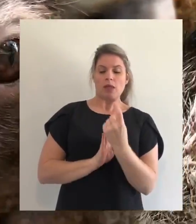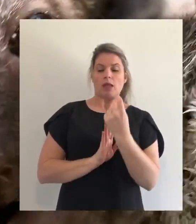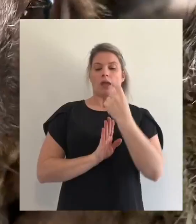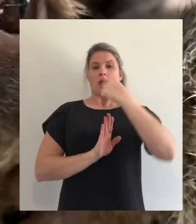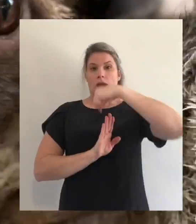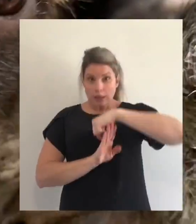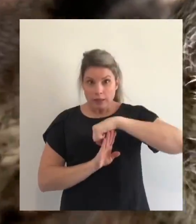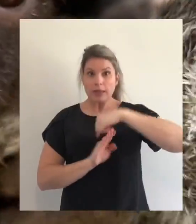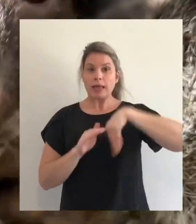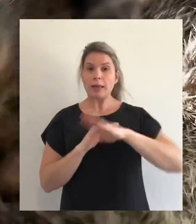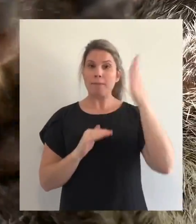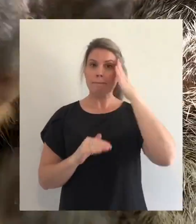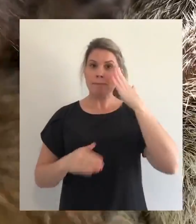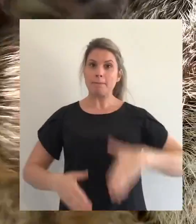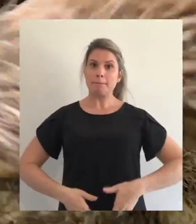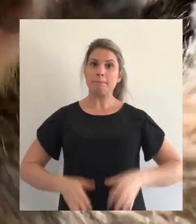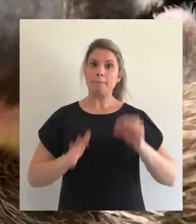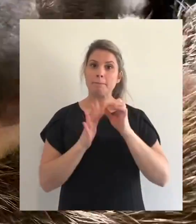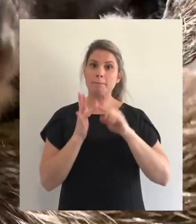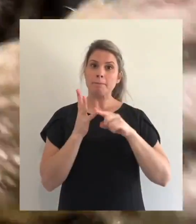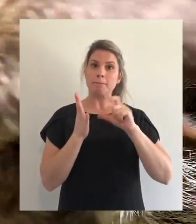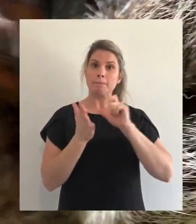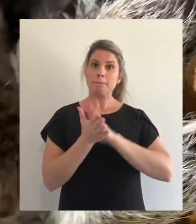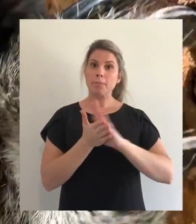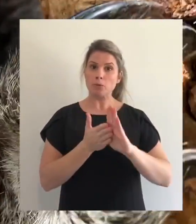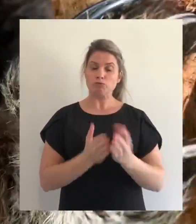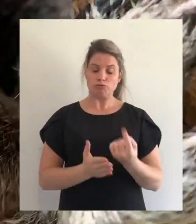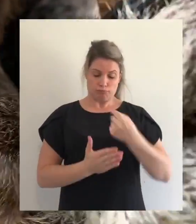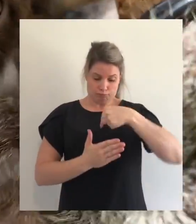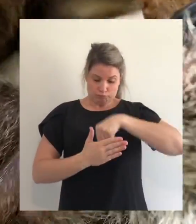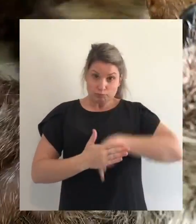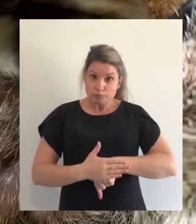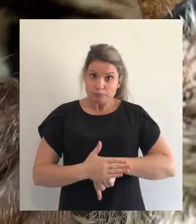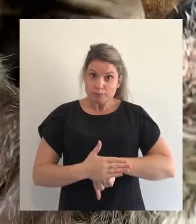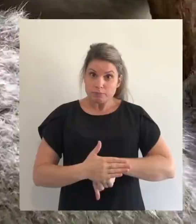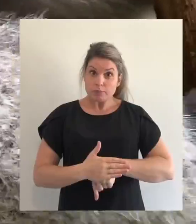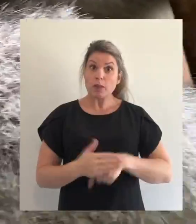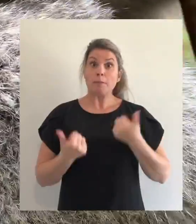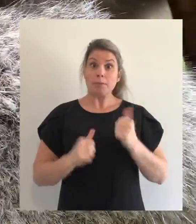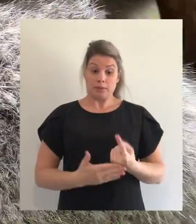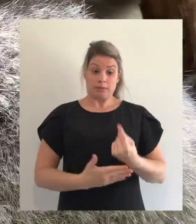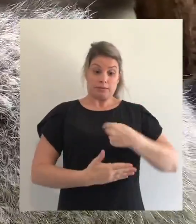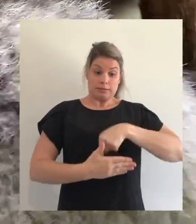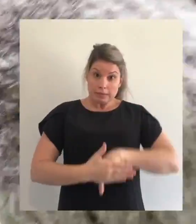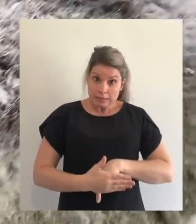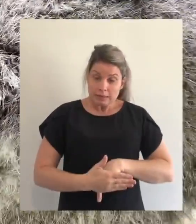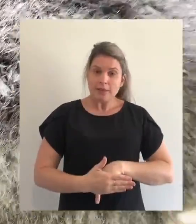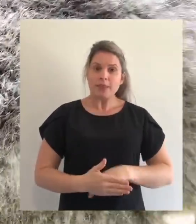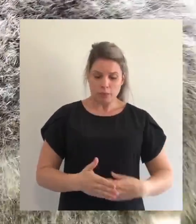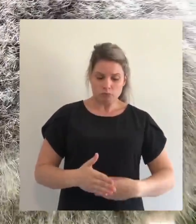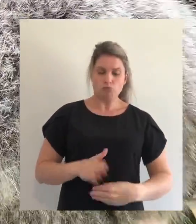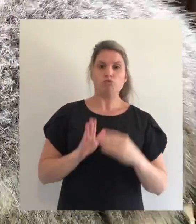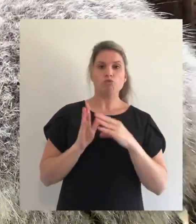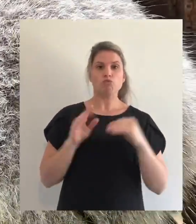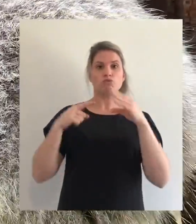into the mother's pouch without any help from the mother. The joey's responsible for that one all by itself. Once it gets into the pouch, it's going to attach to a teat in